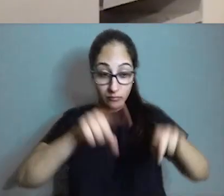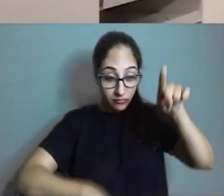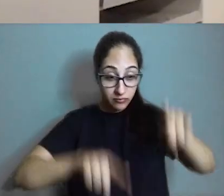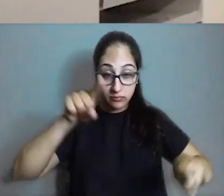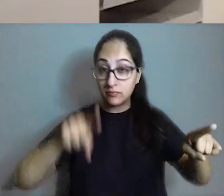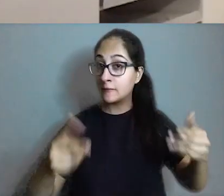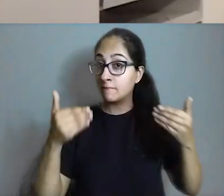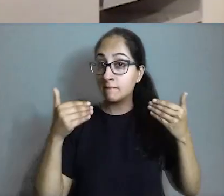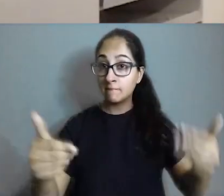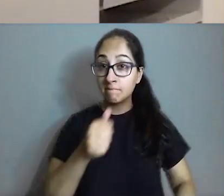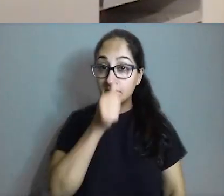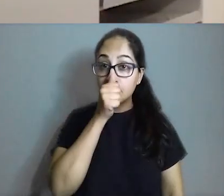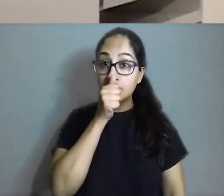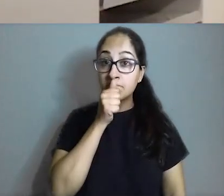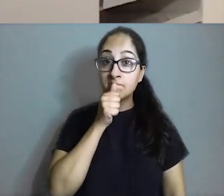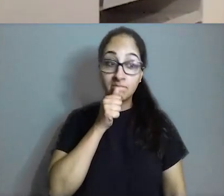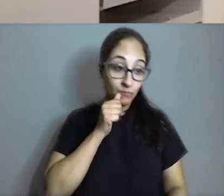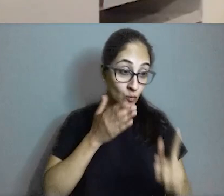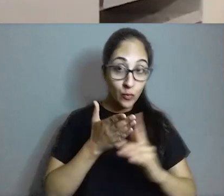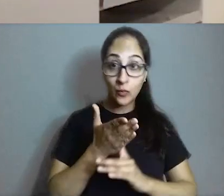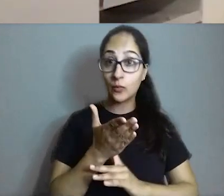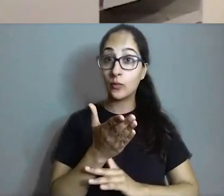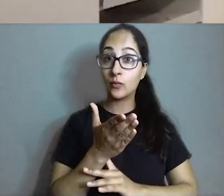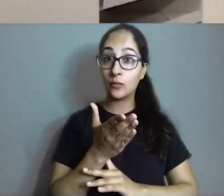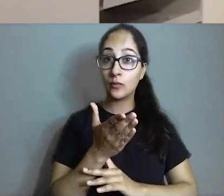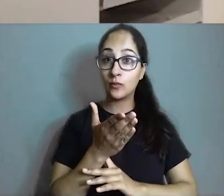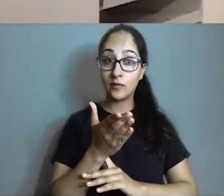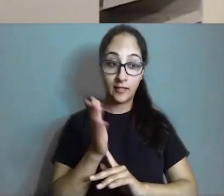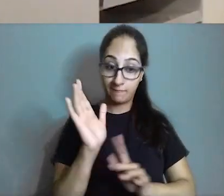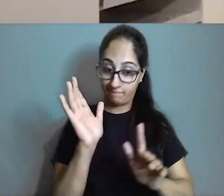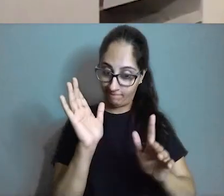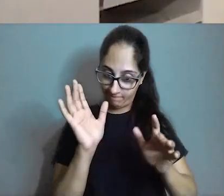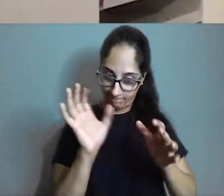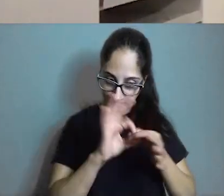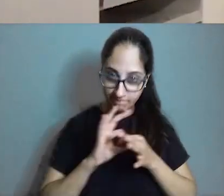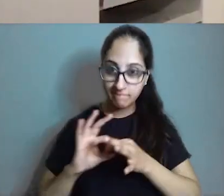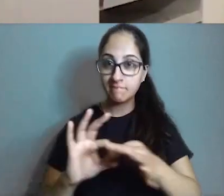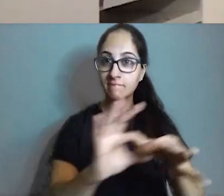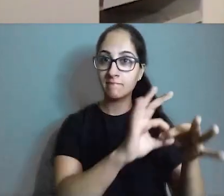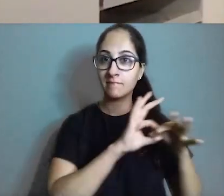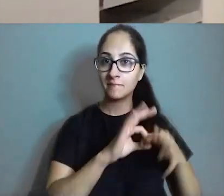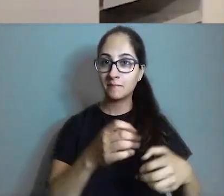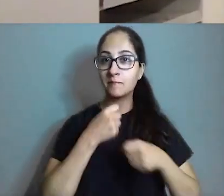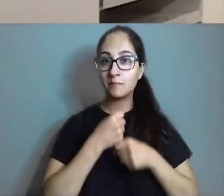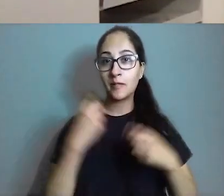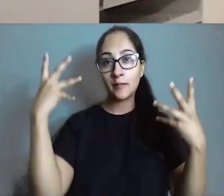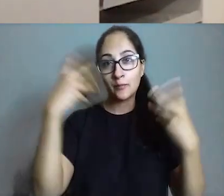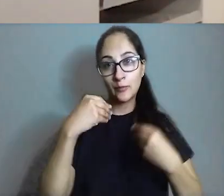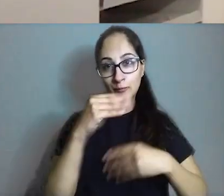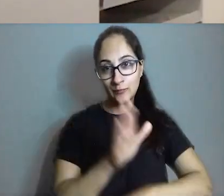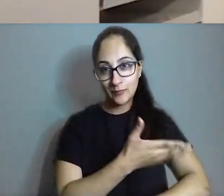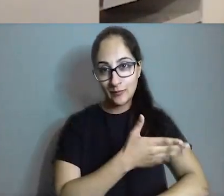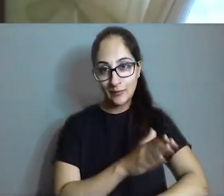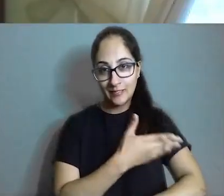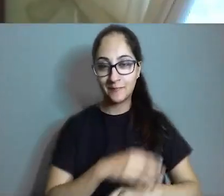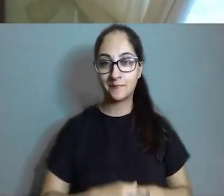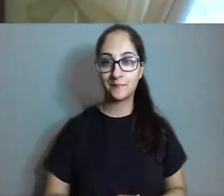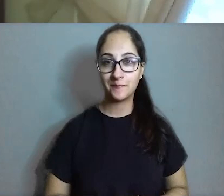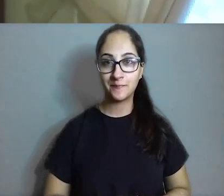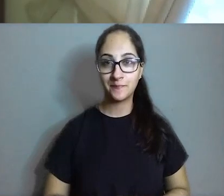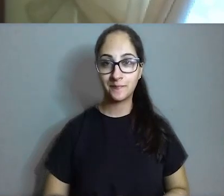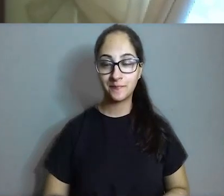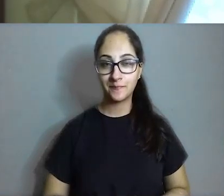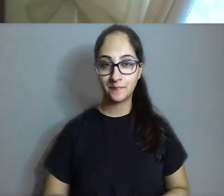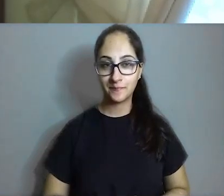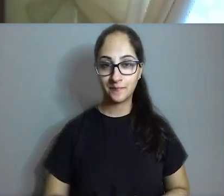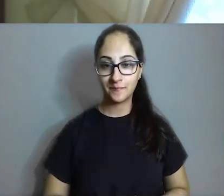that we ended up overcoming and together making something really beautiful.